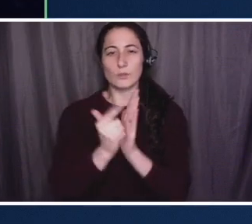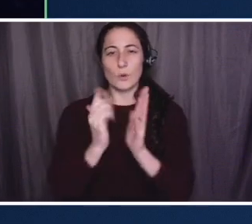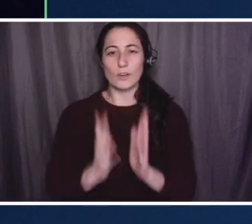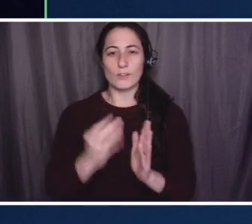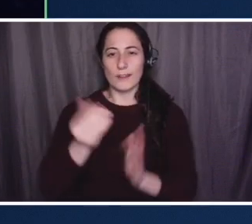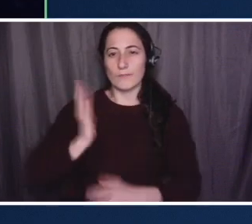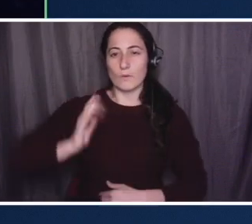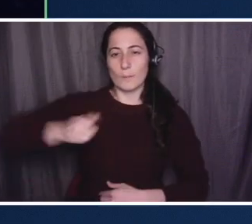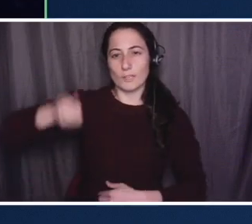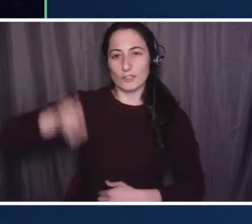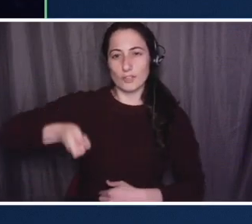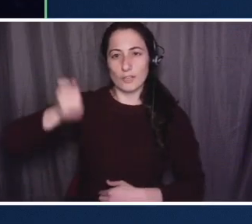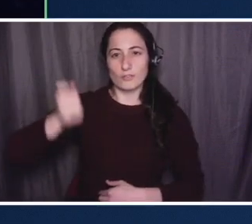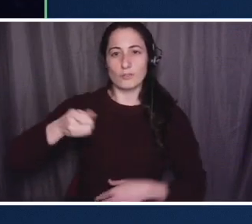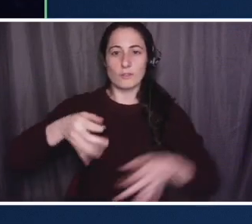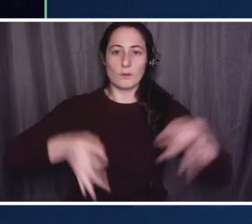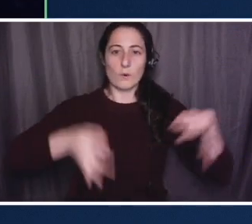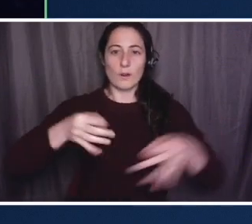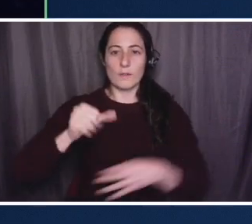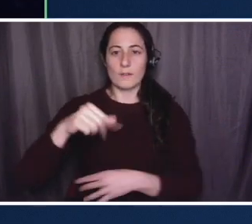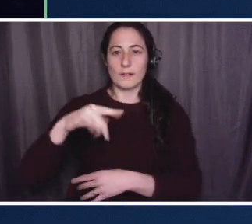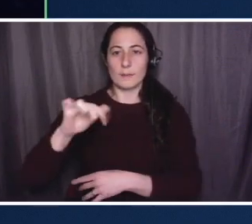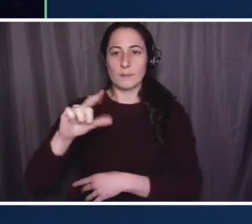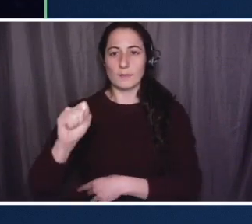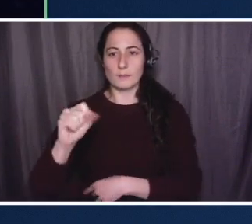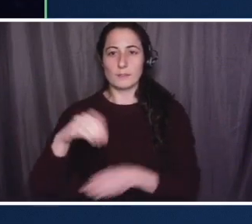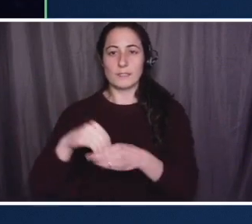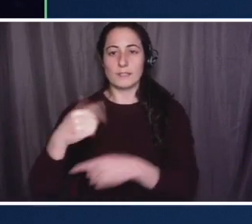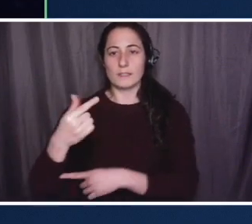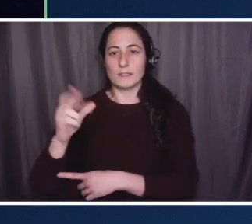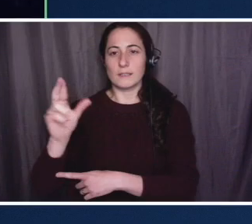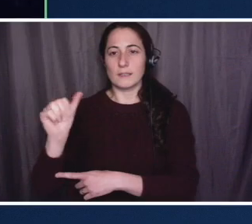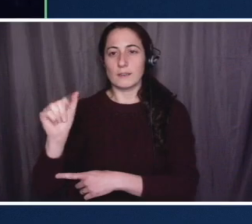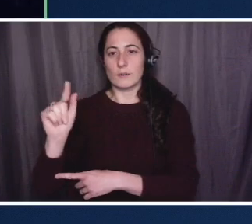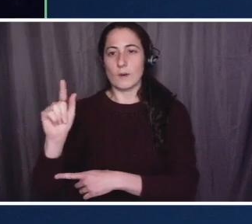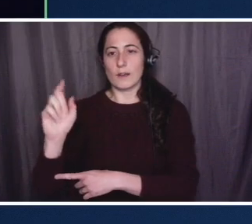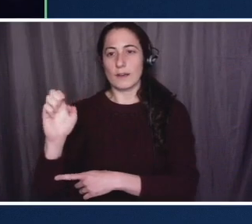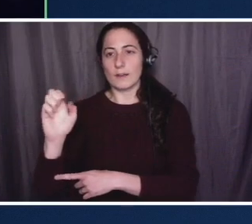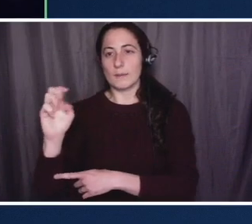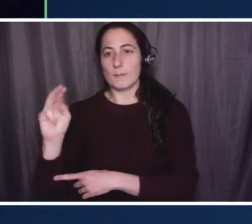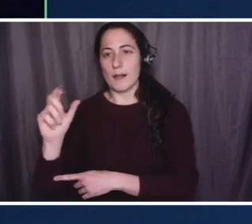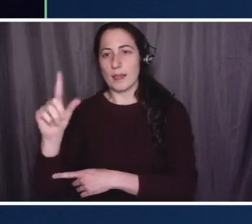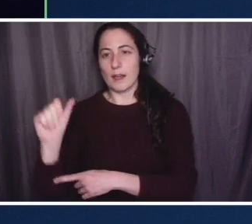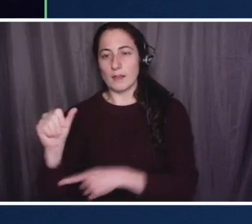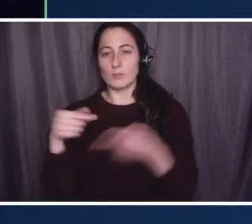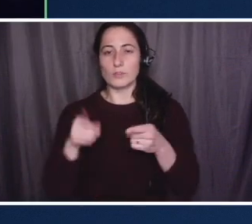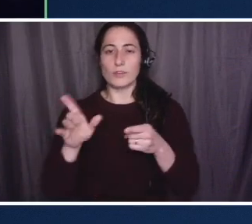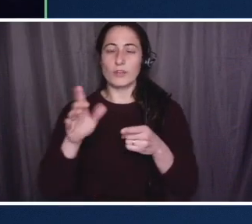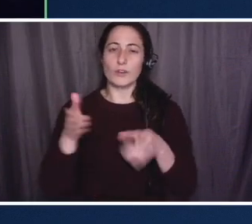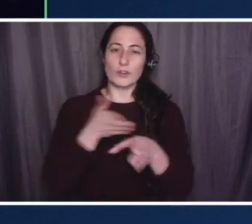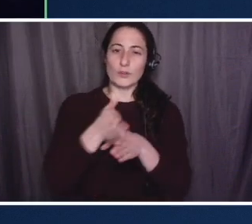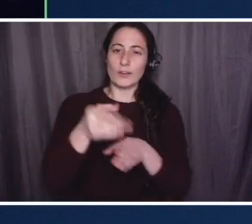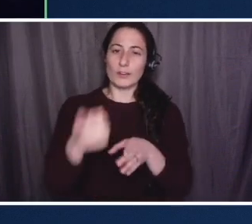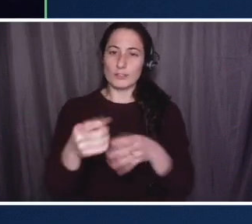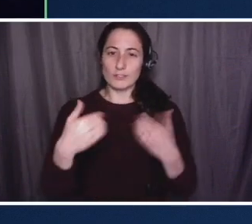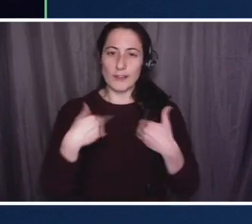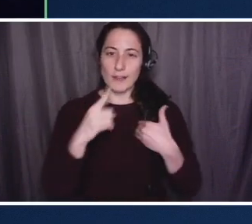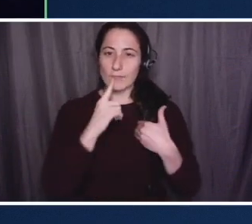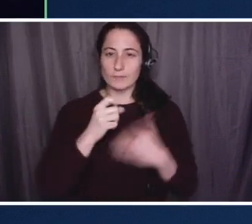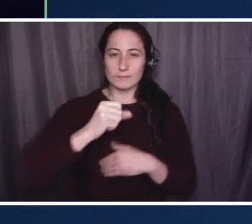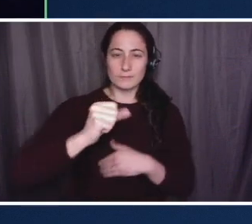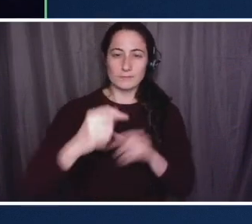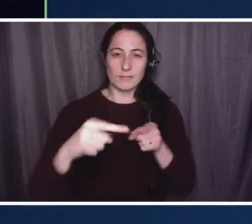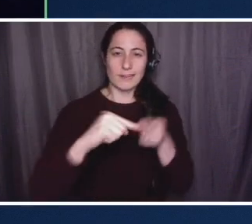in Guatemala. During her tenure, she took a courageous stand against corruption by exposing